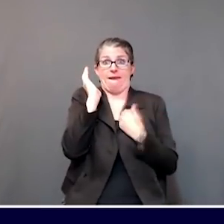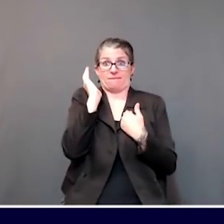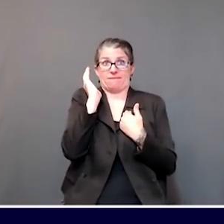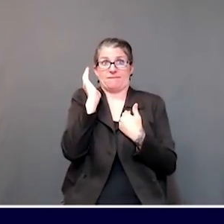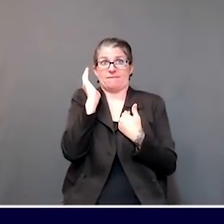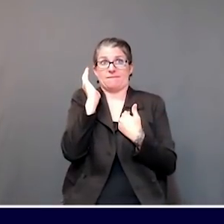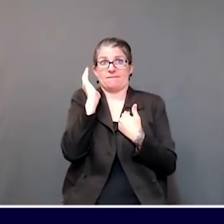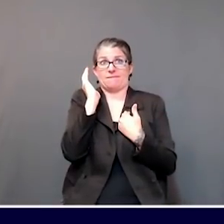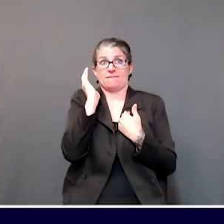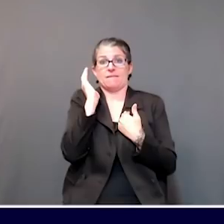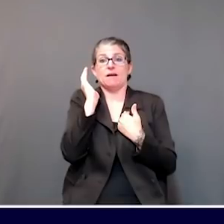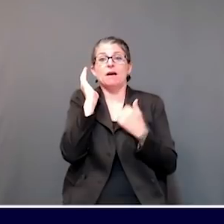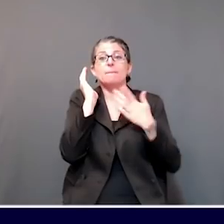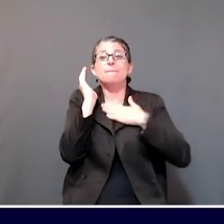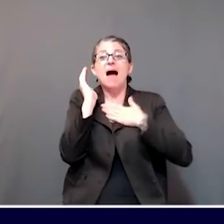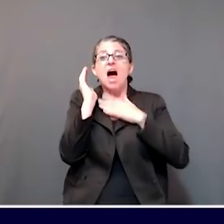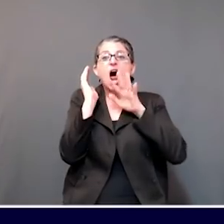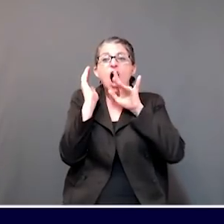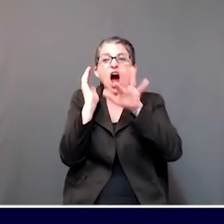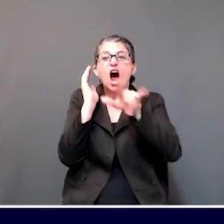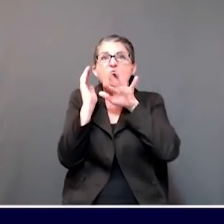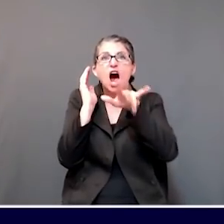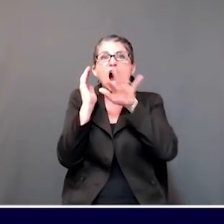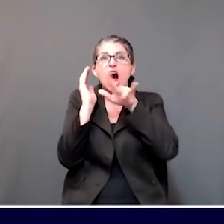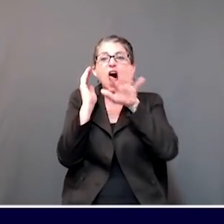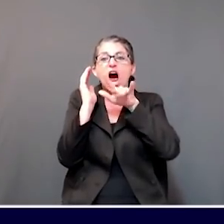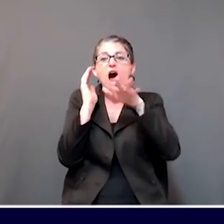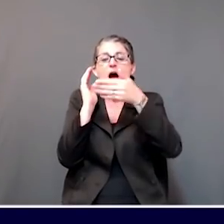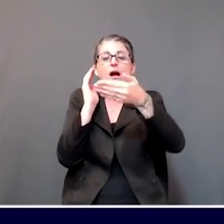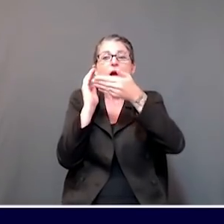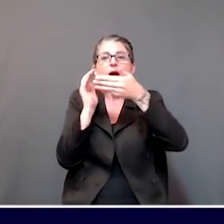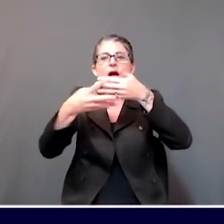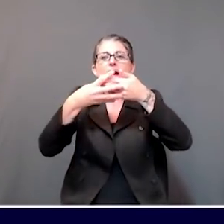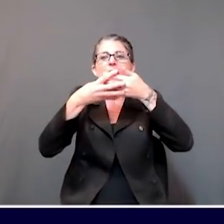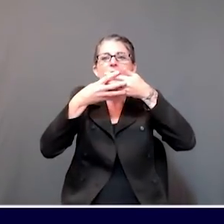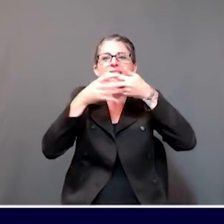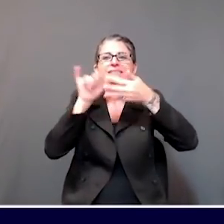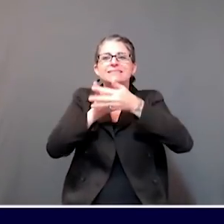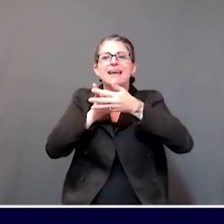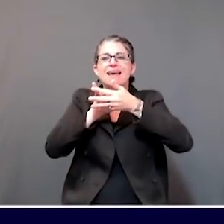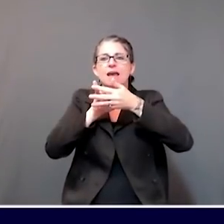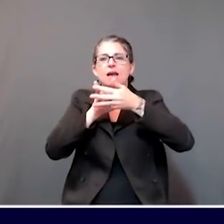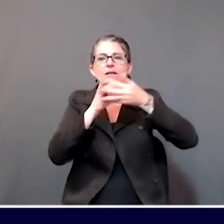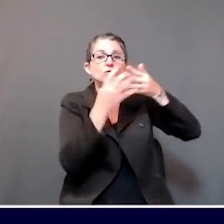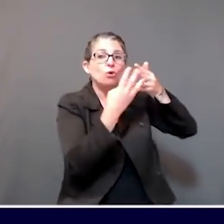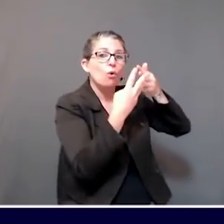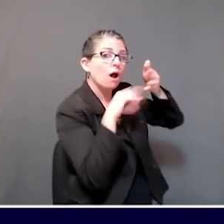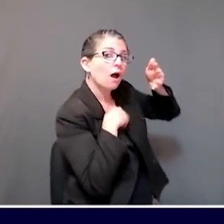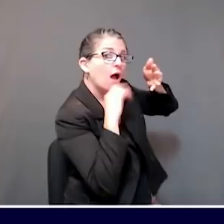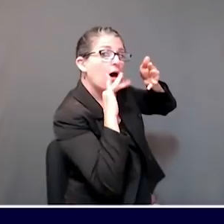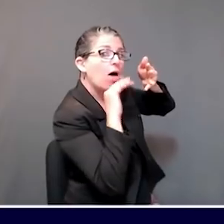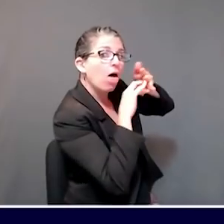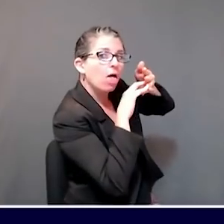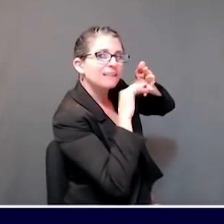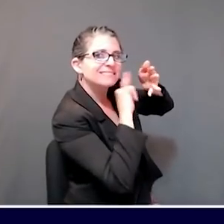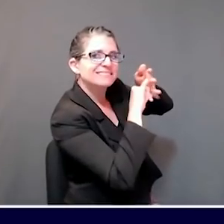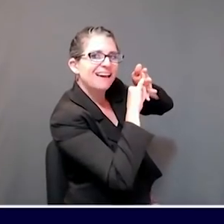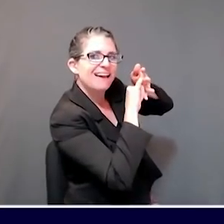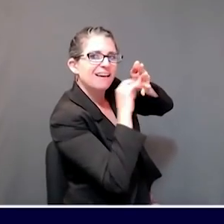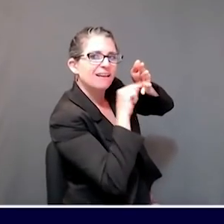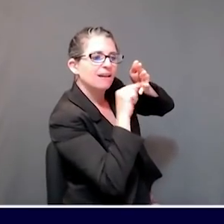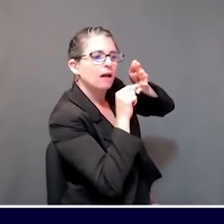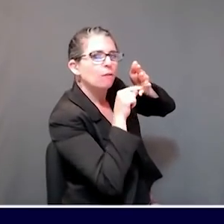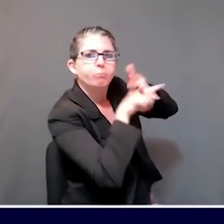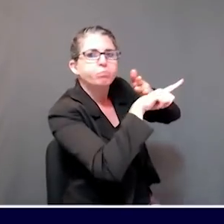and spreading them across a room and spreading them to other people. So that is to say, your mask that you wear can